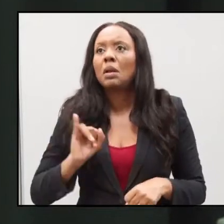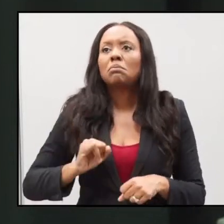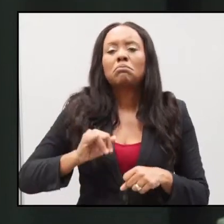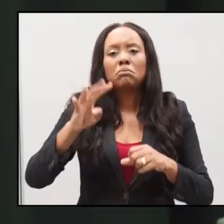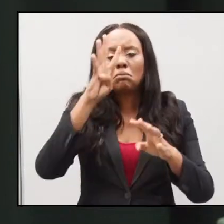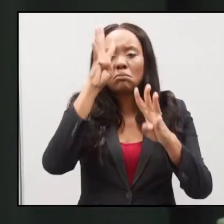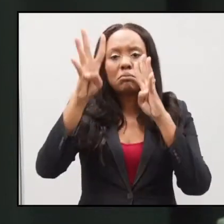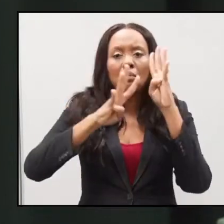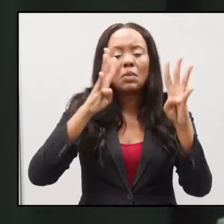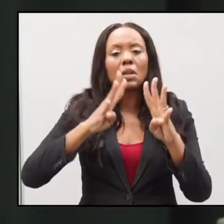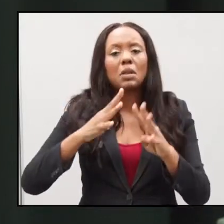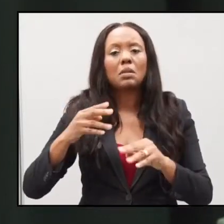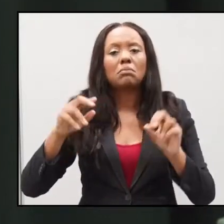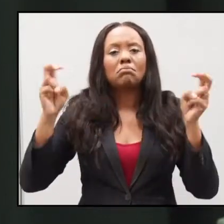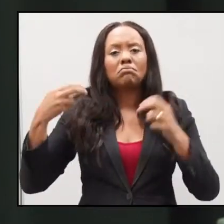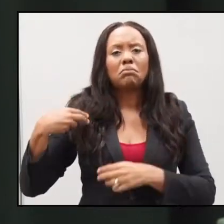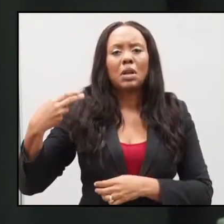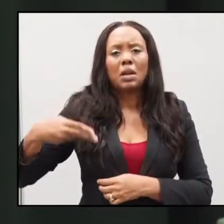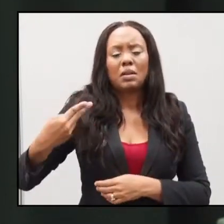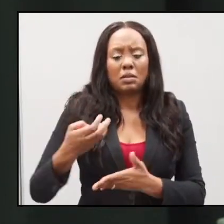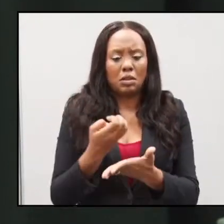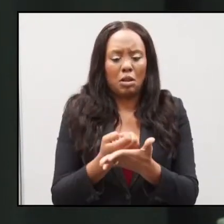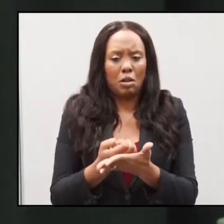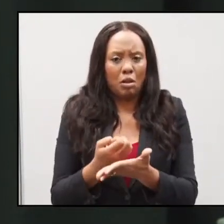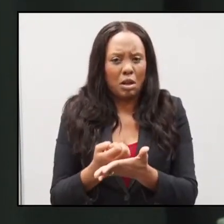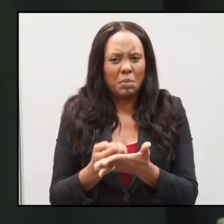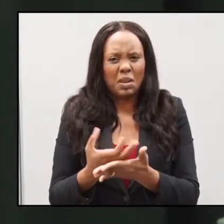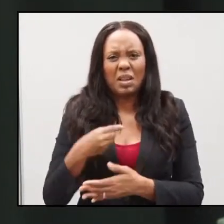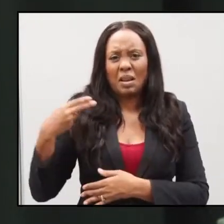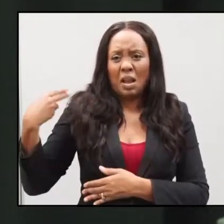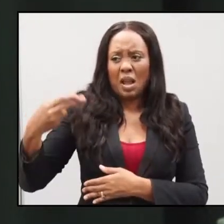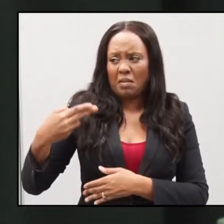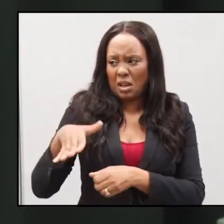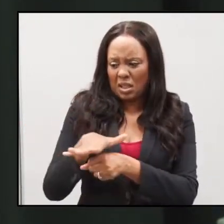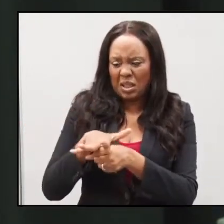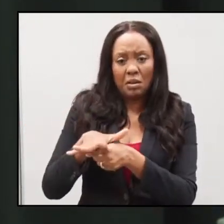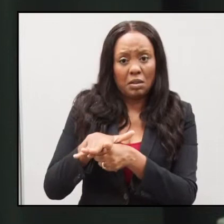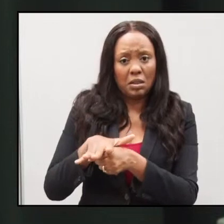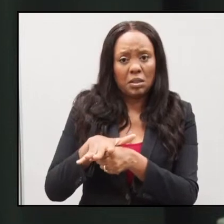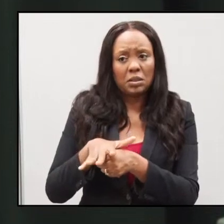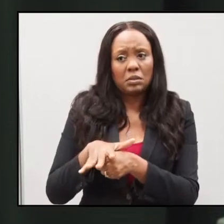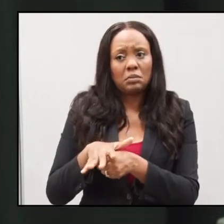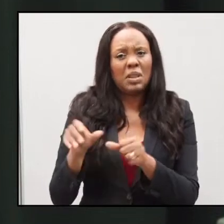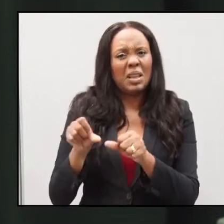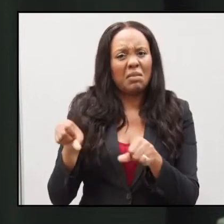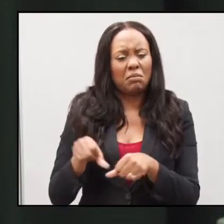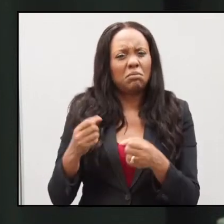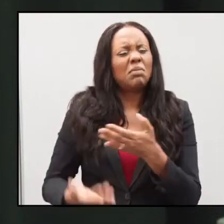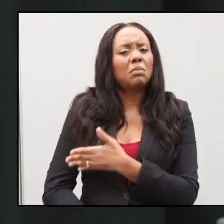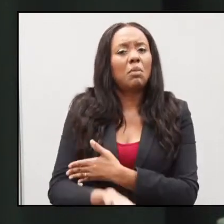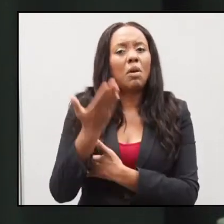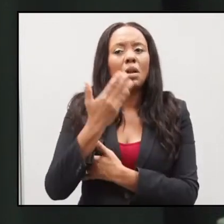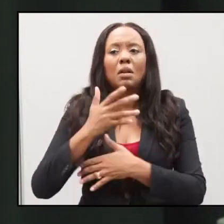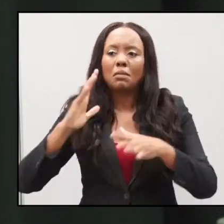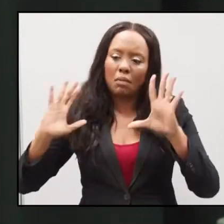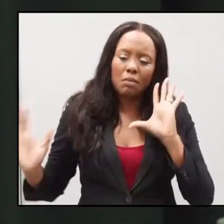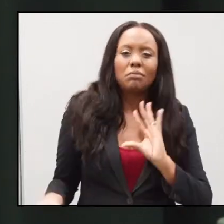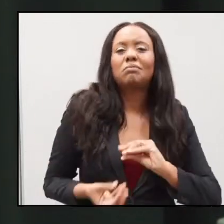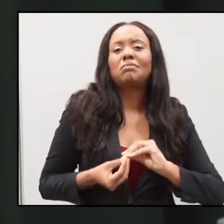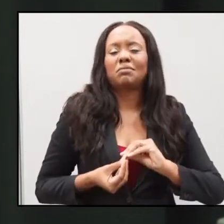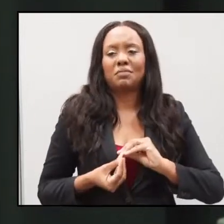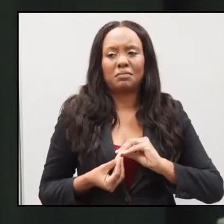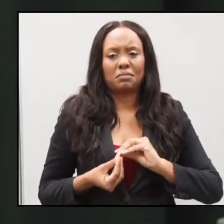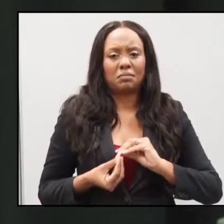economy and a heritage district. This morning, therefore, is the culmination of